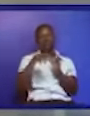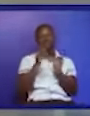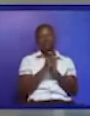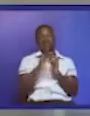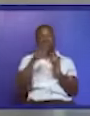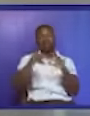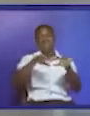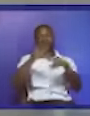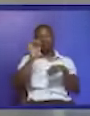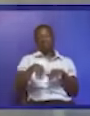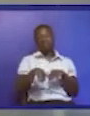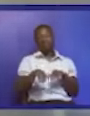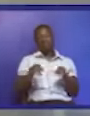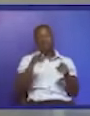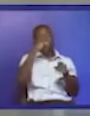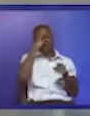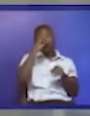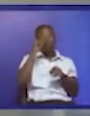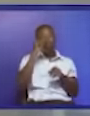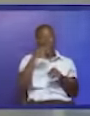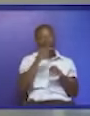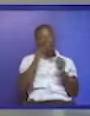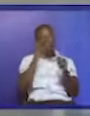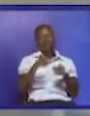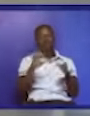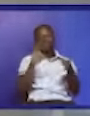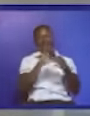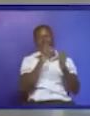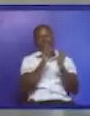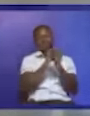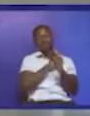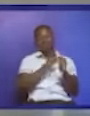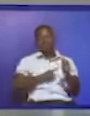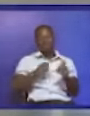rights of men and women who can partner with God.